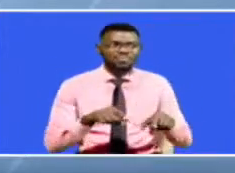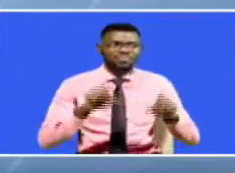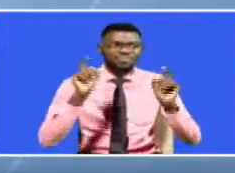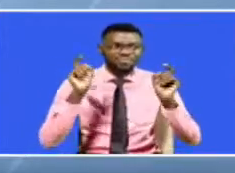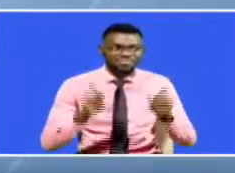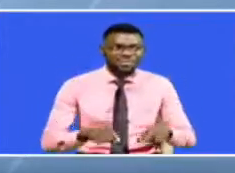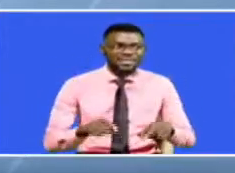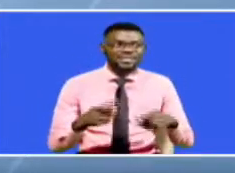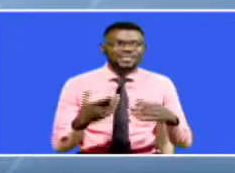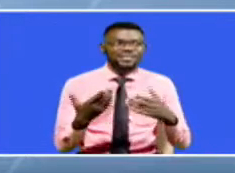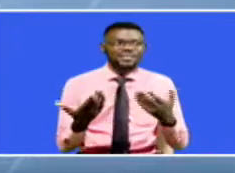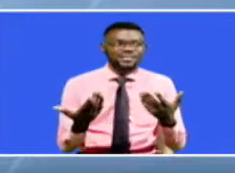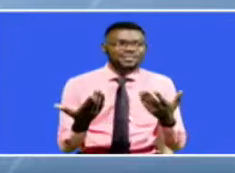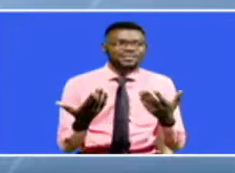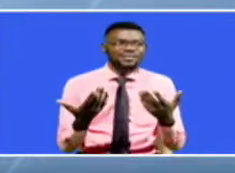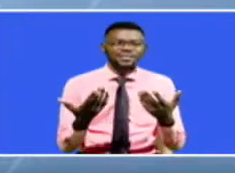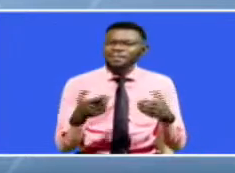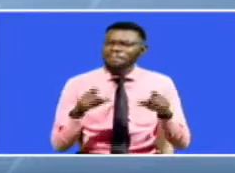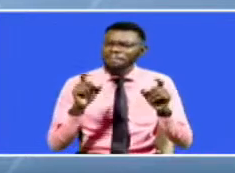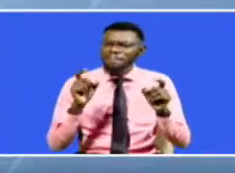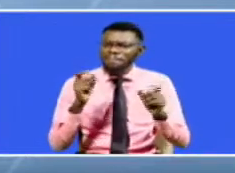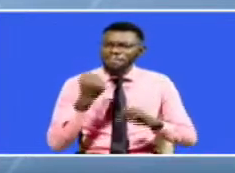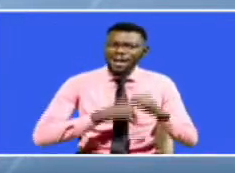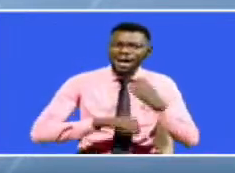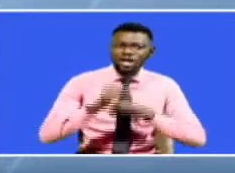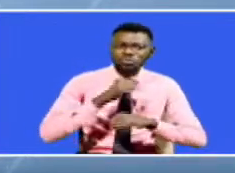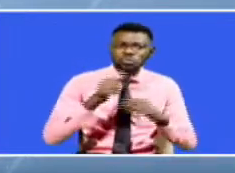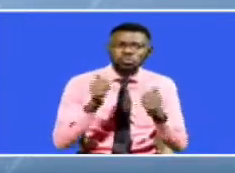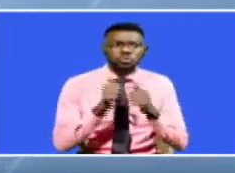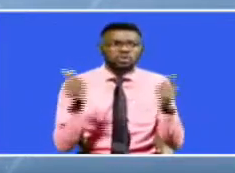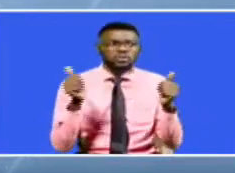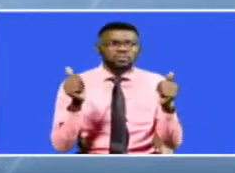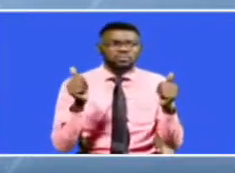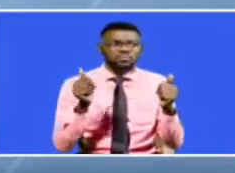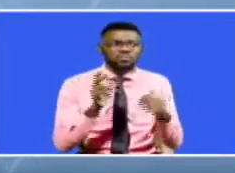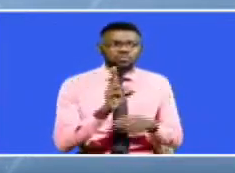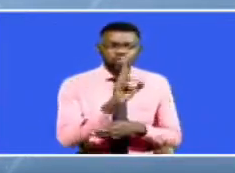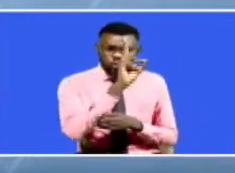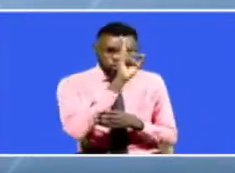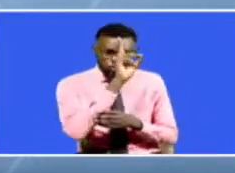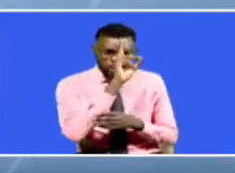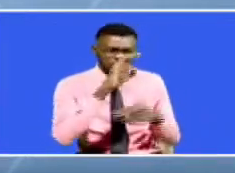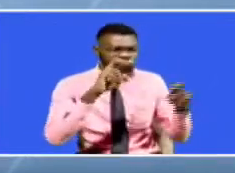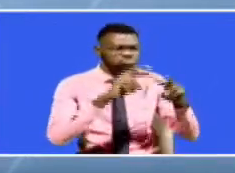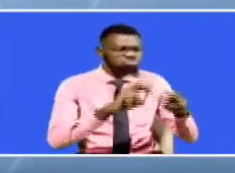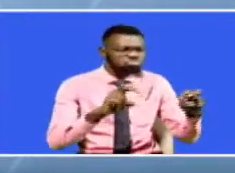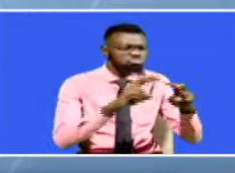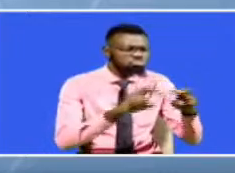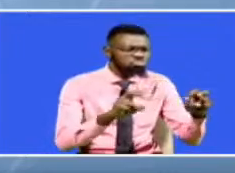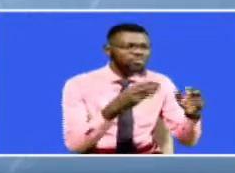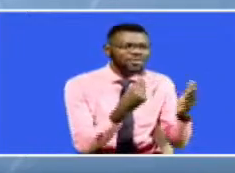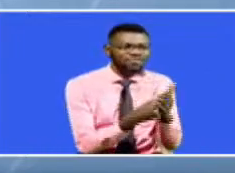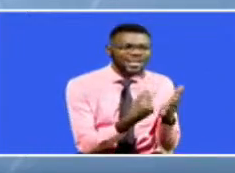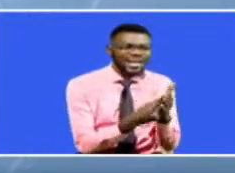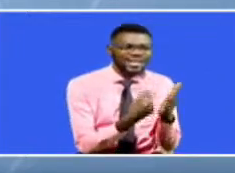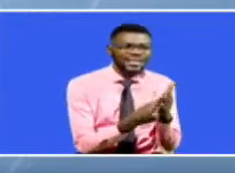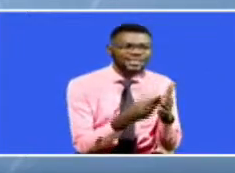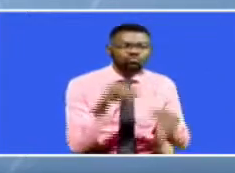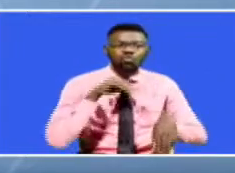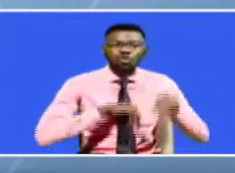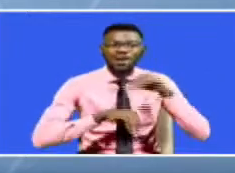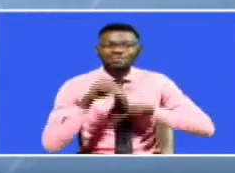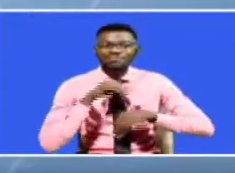like accountants and bankers instead of police officers to investigate financial crimes. He at the same time says the Kenya